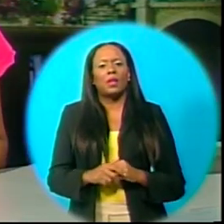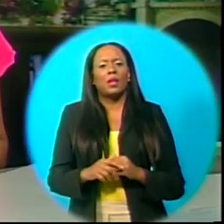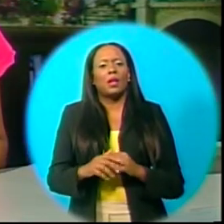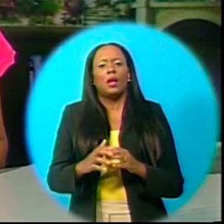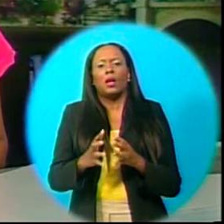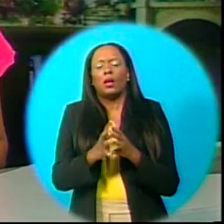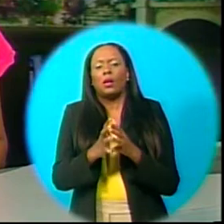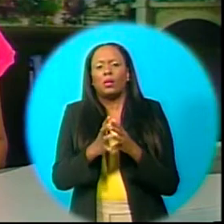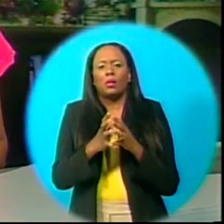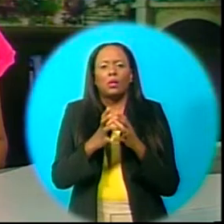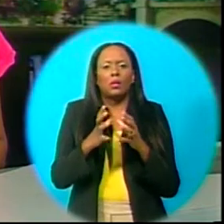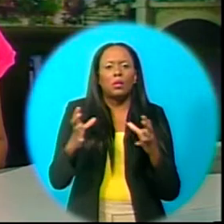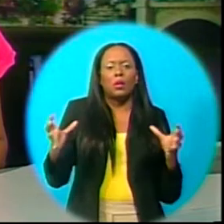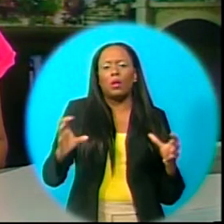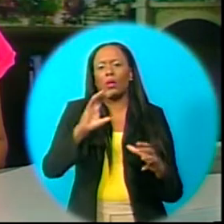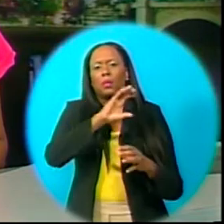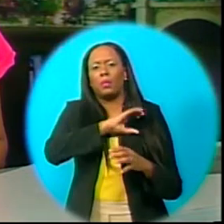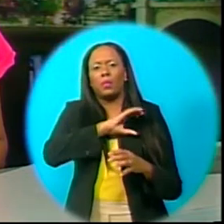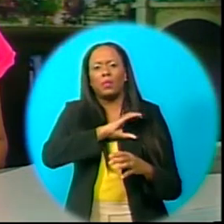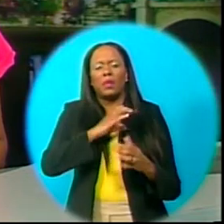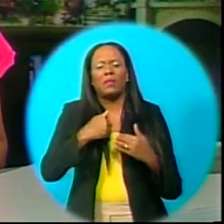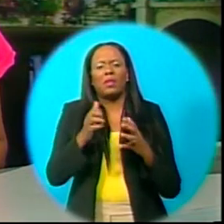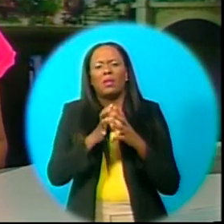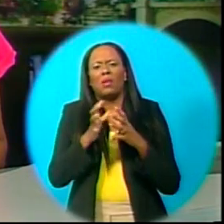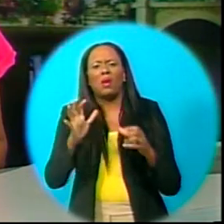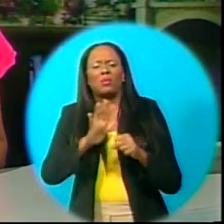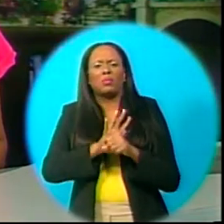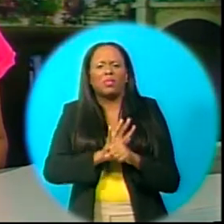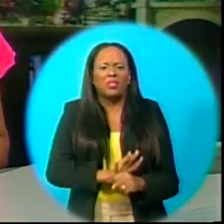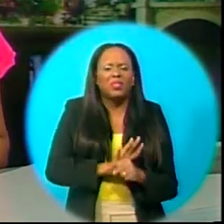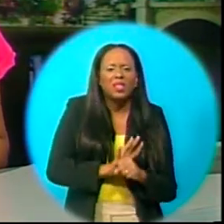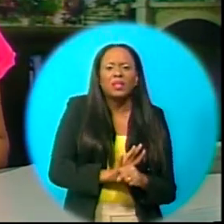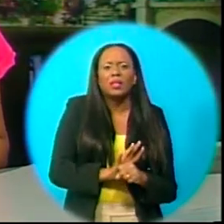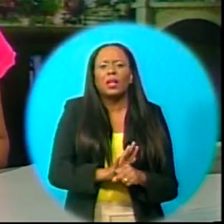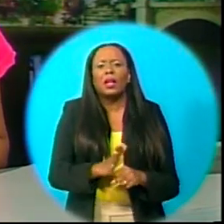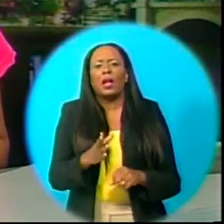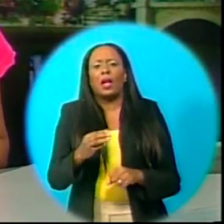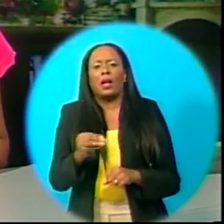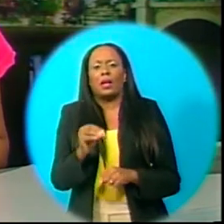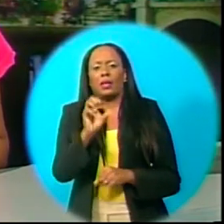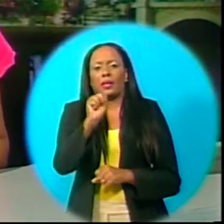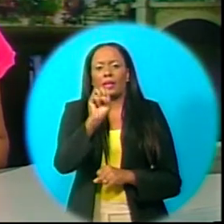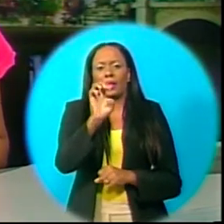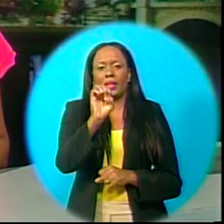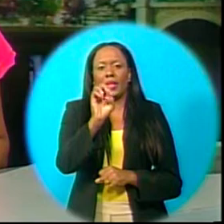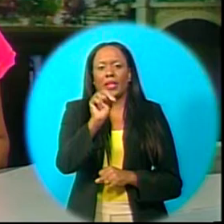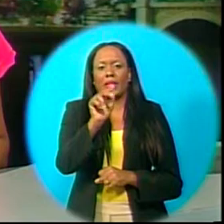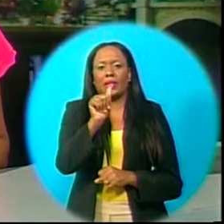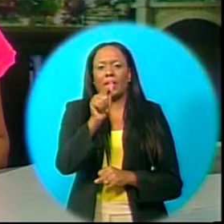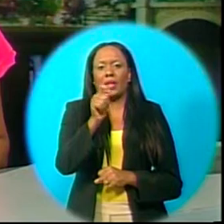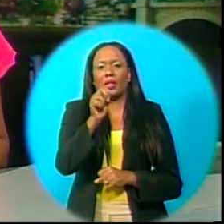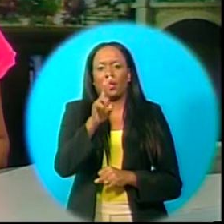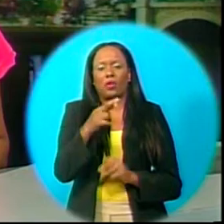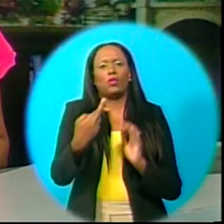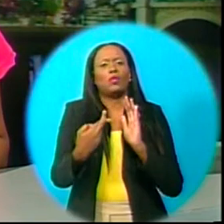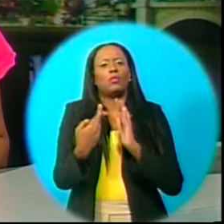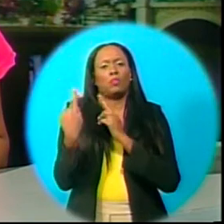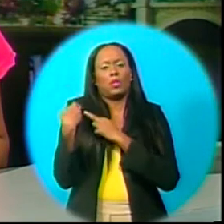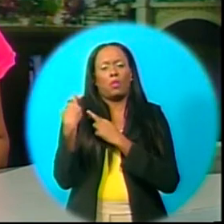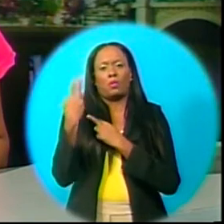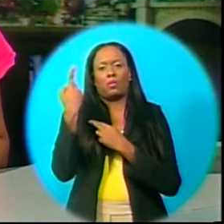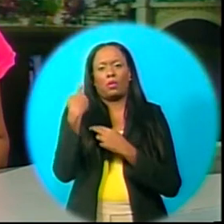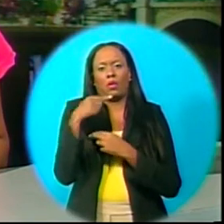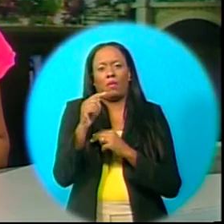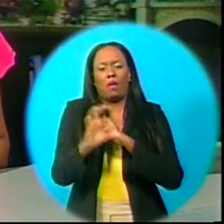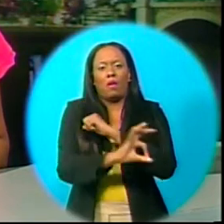pressures members of the Royal Barbados Police Force face daily, Minister of Foreign Affairs Senator Maxine McLean says it's important